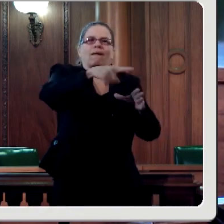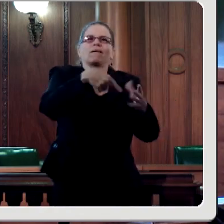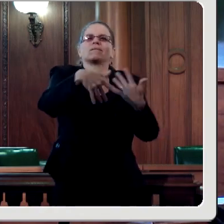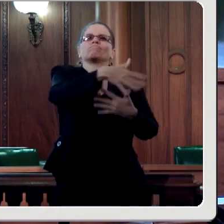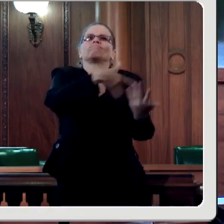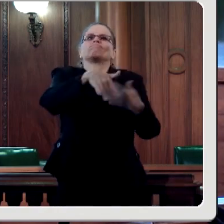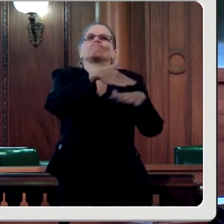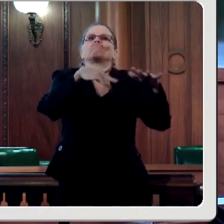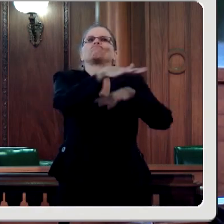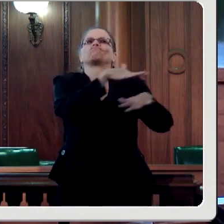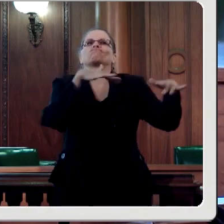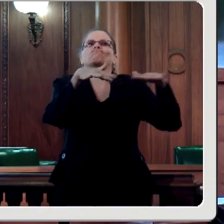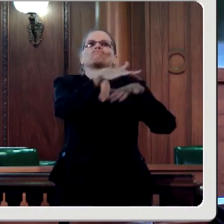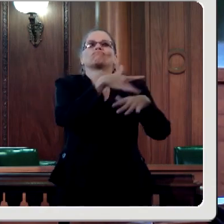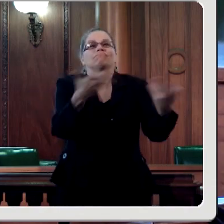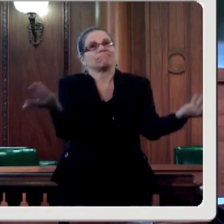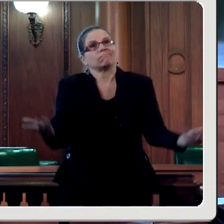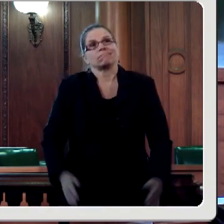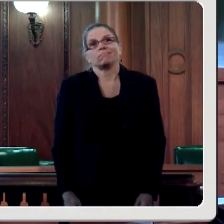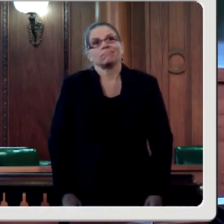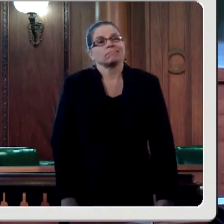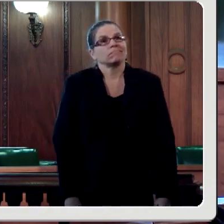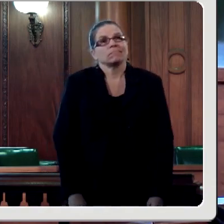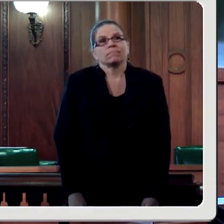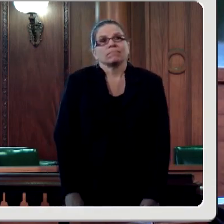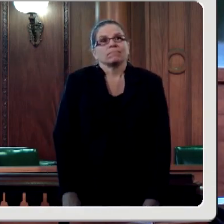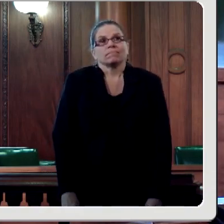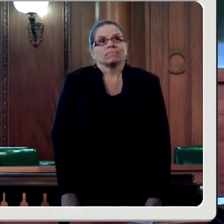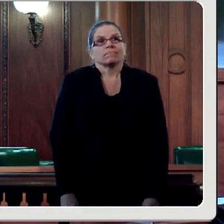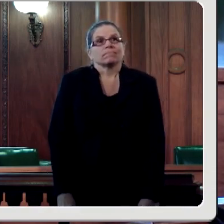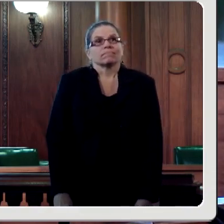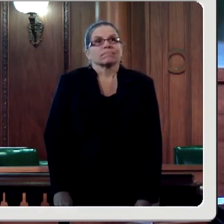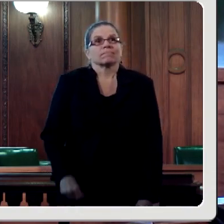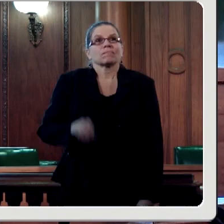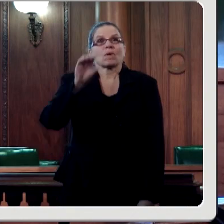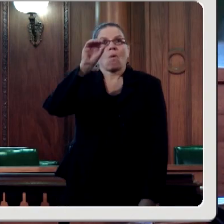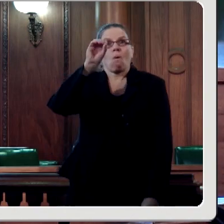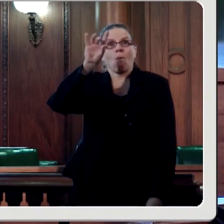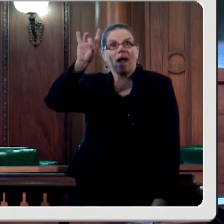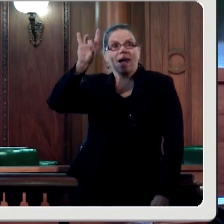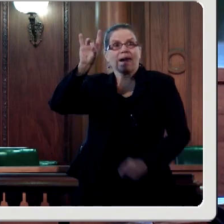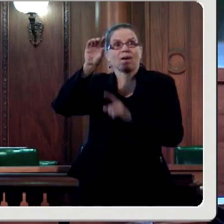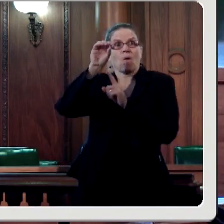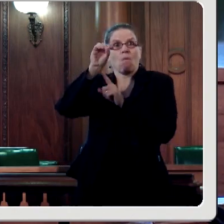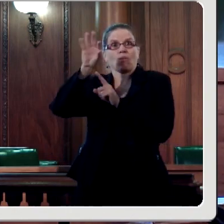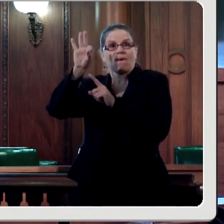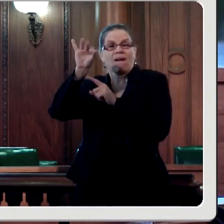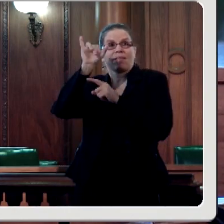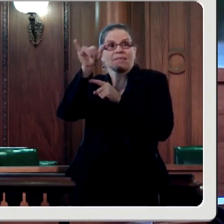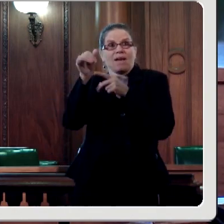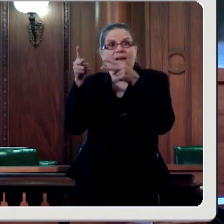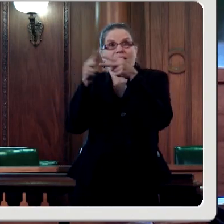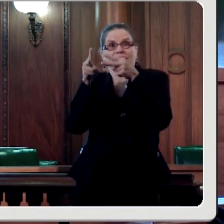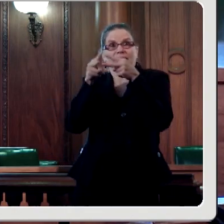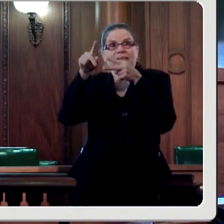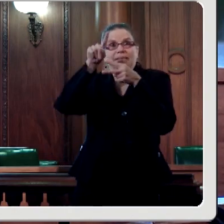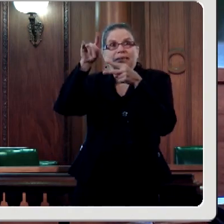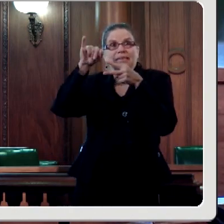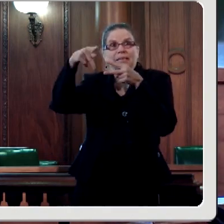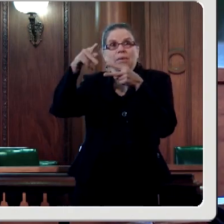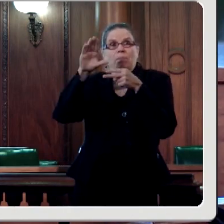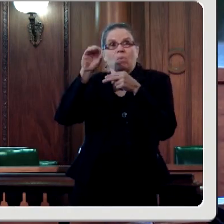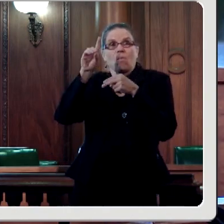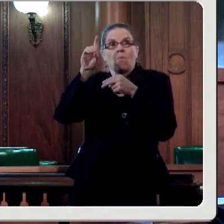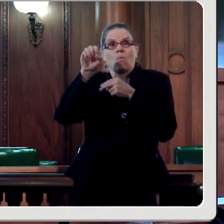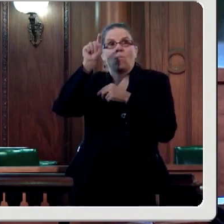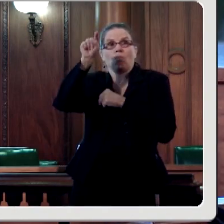01108, 01109, you have other areas in the city that are residential and that have multiple housing